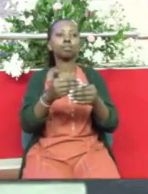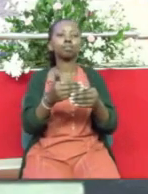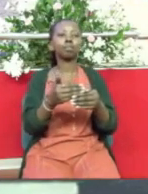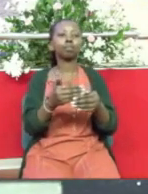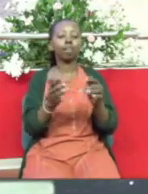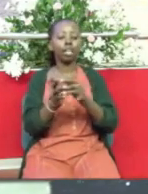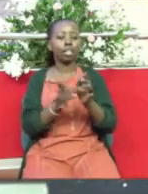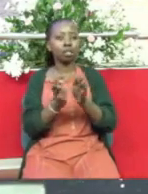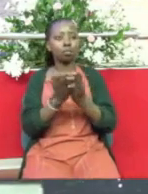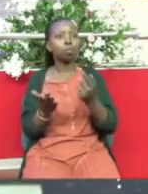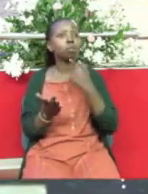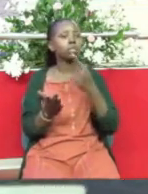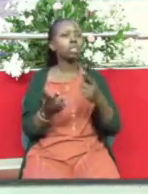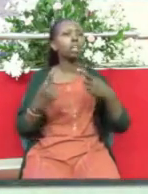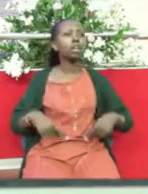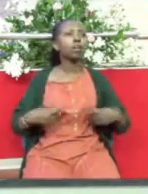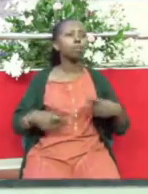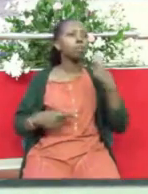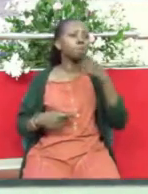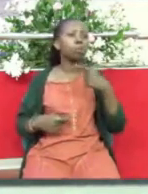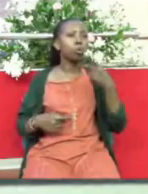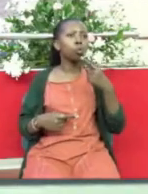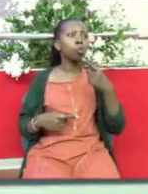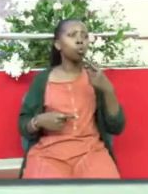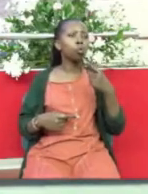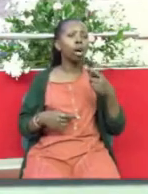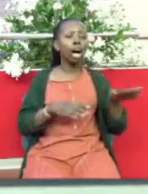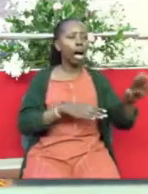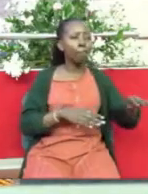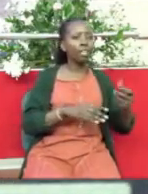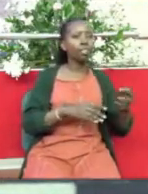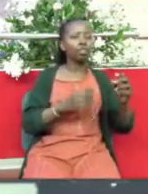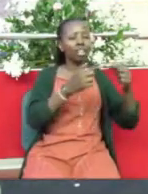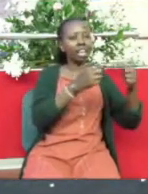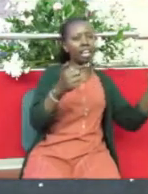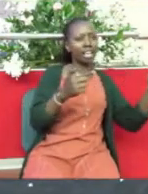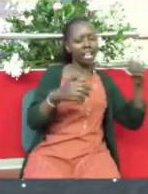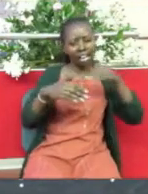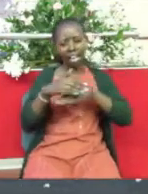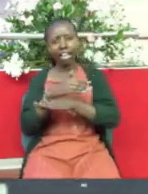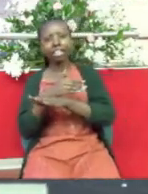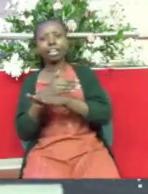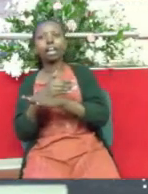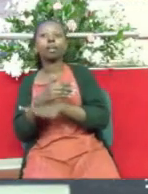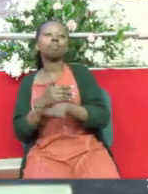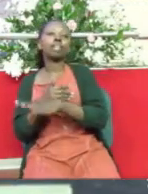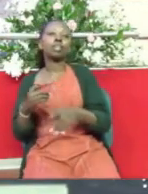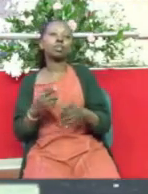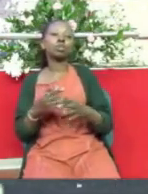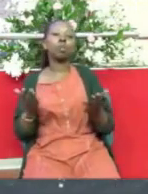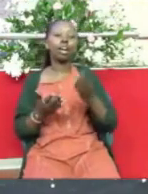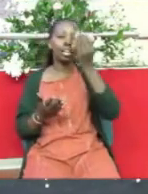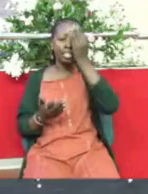The Bible says that the people who had been in the enemy's camp came to them in Ezra chapter 4 verse 2. Biblia